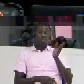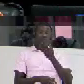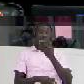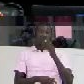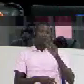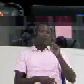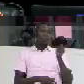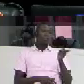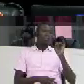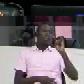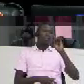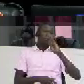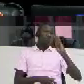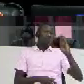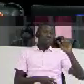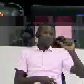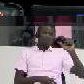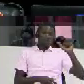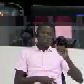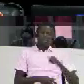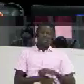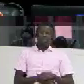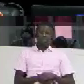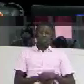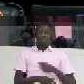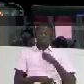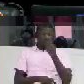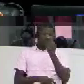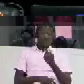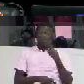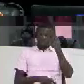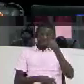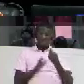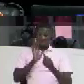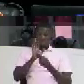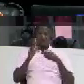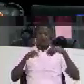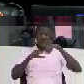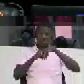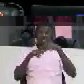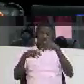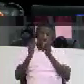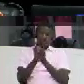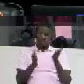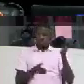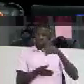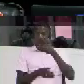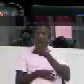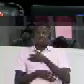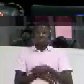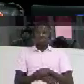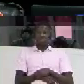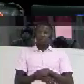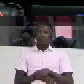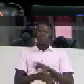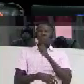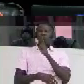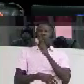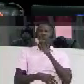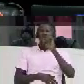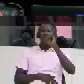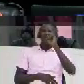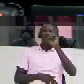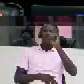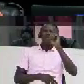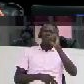gars yi ñëwoon foofu. He was the only one I could recognize amongst the group that came in there. Can you tell us who he was? moom